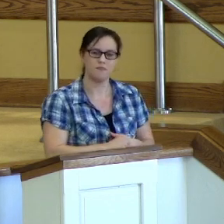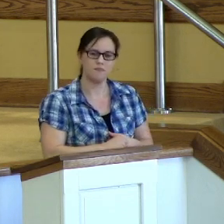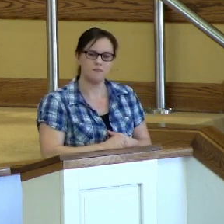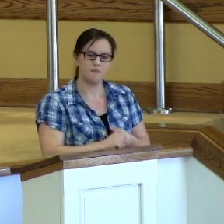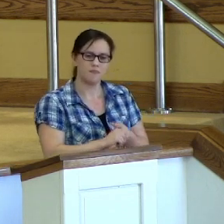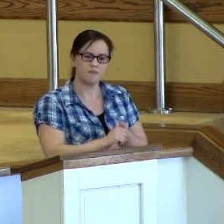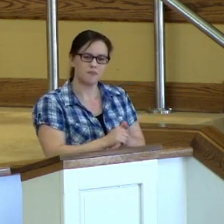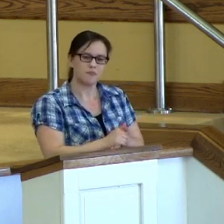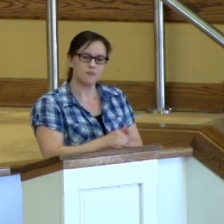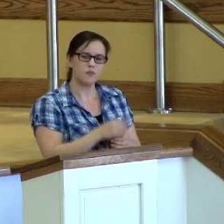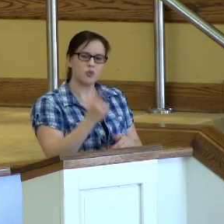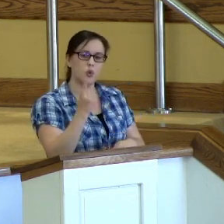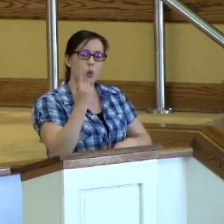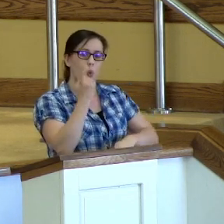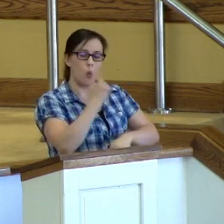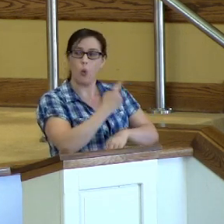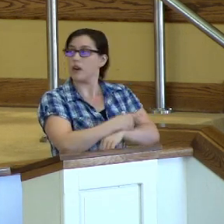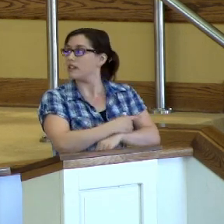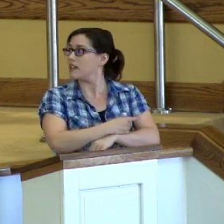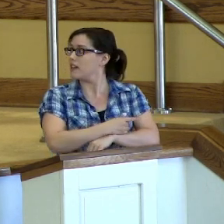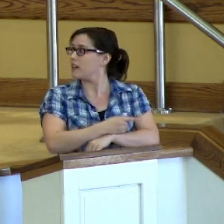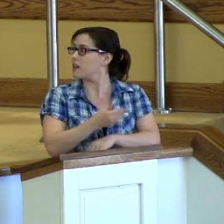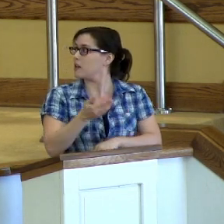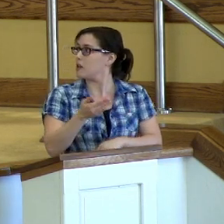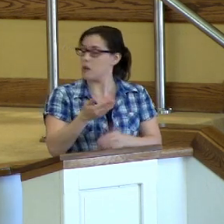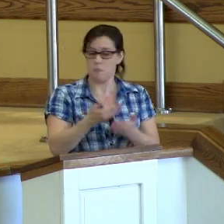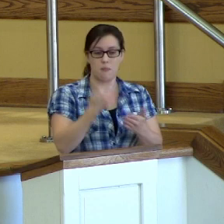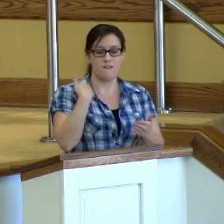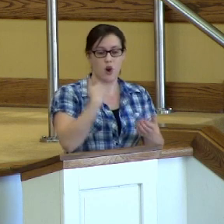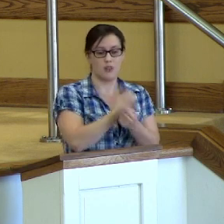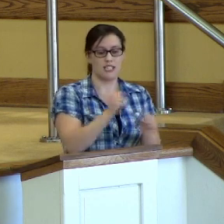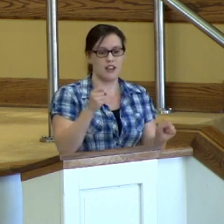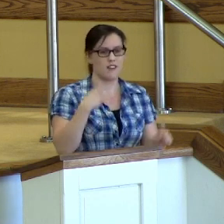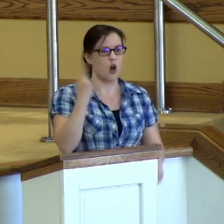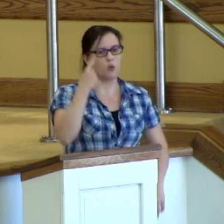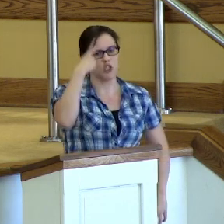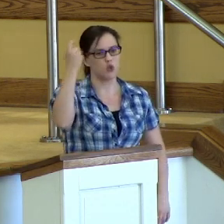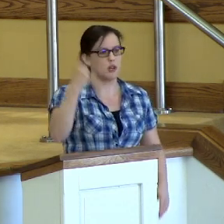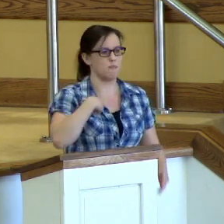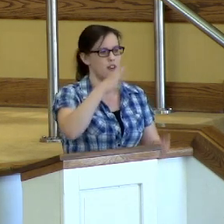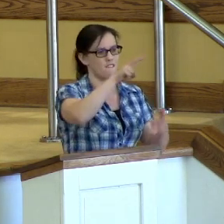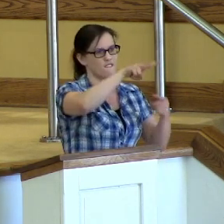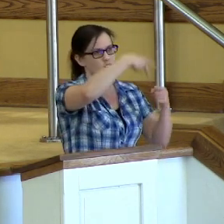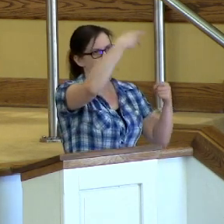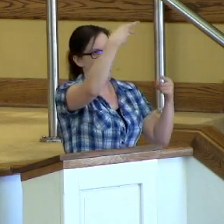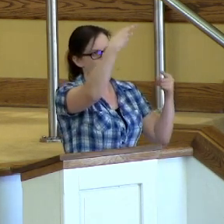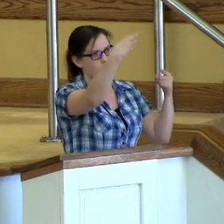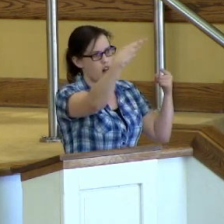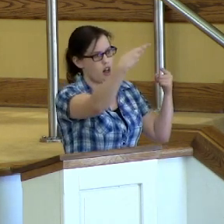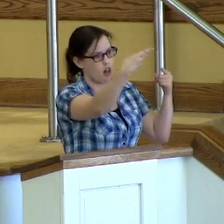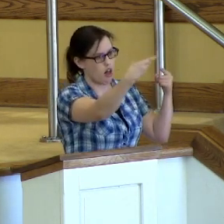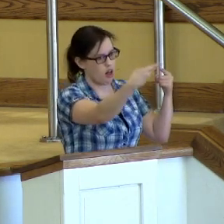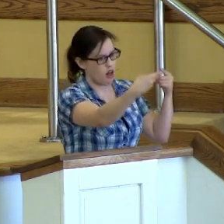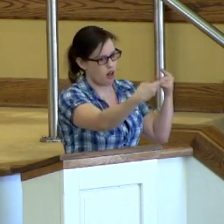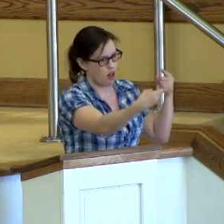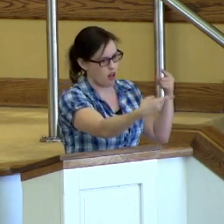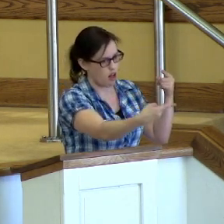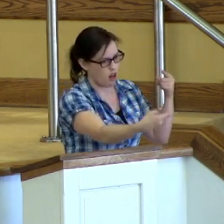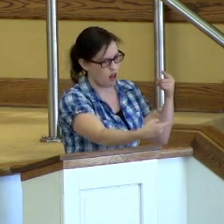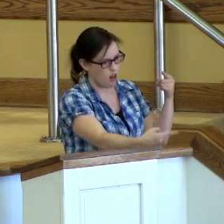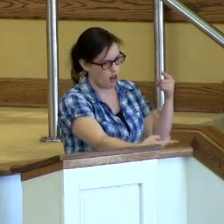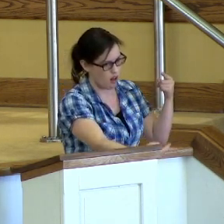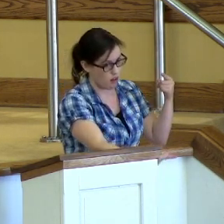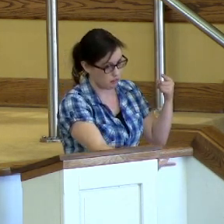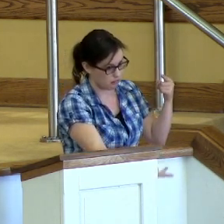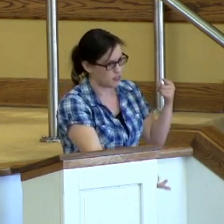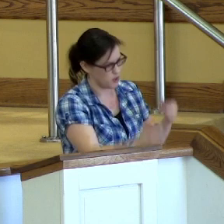one day when I got that peace, I used to have the dream before I got saved that I was always falling. Because I would race a motocross up Finger Lakes. Man, there was a